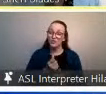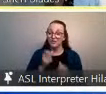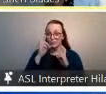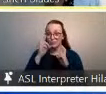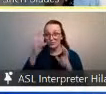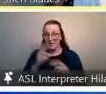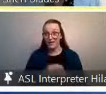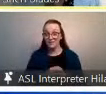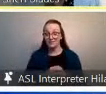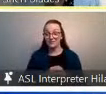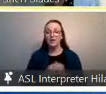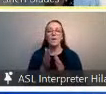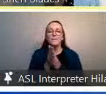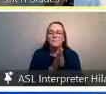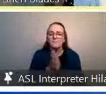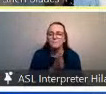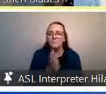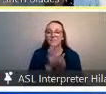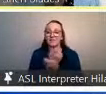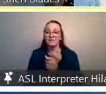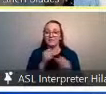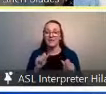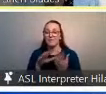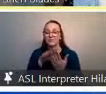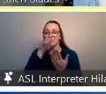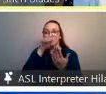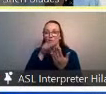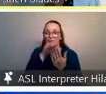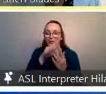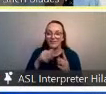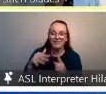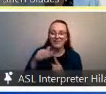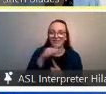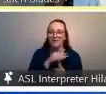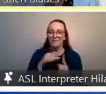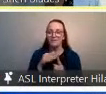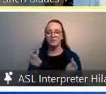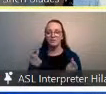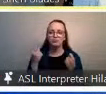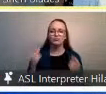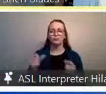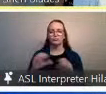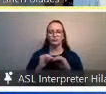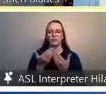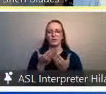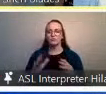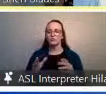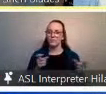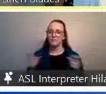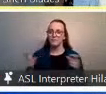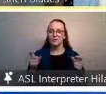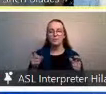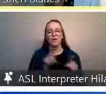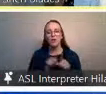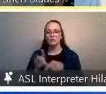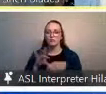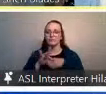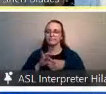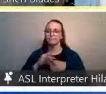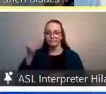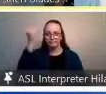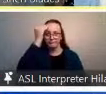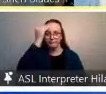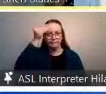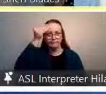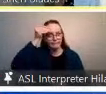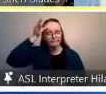a motivating and safe learning climate, strong classroom management, and content knowledge. These topics